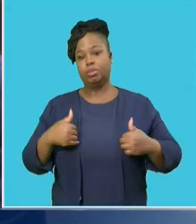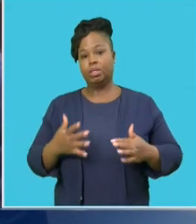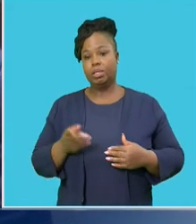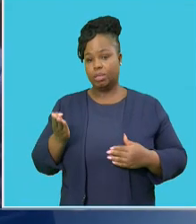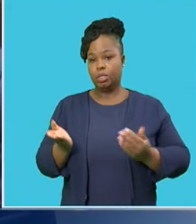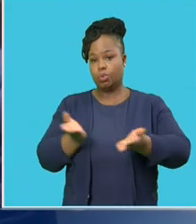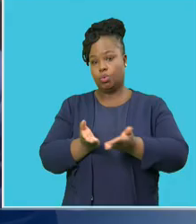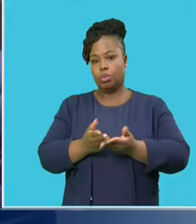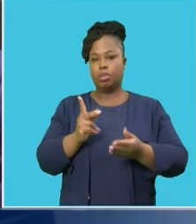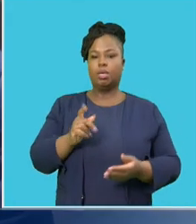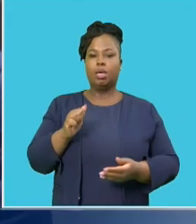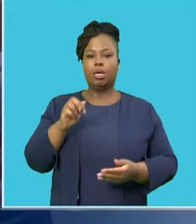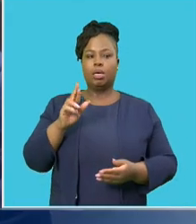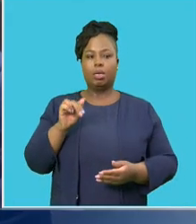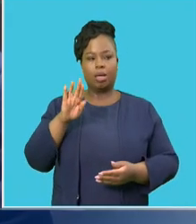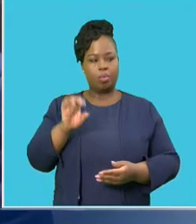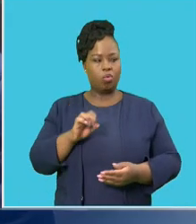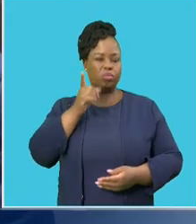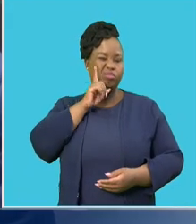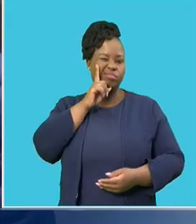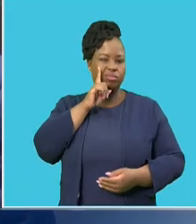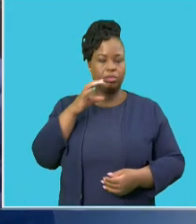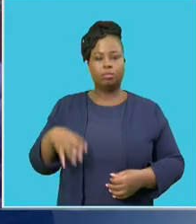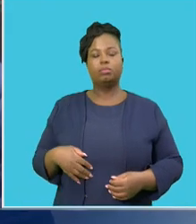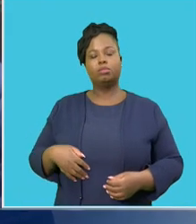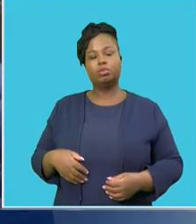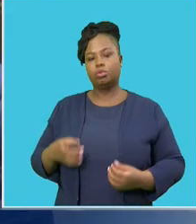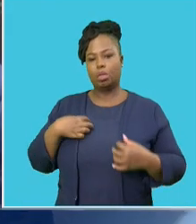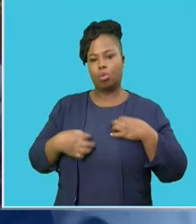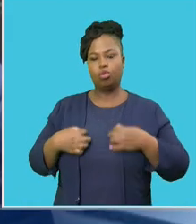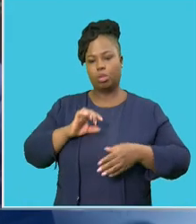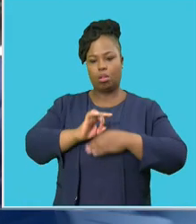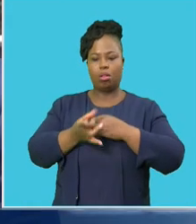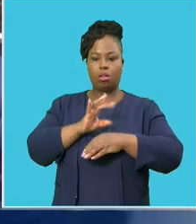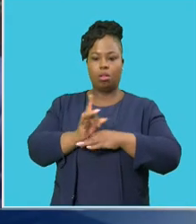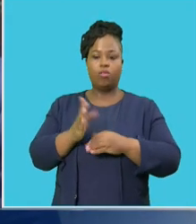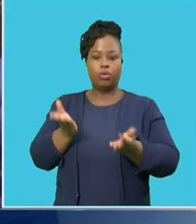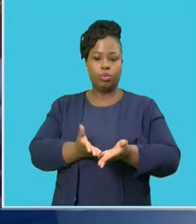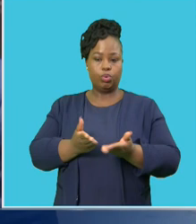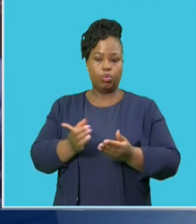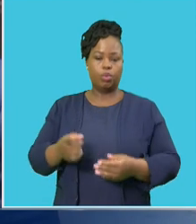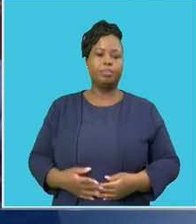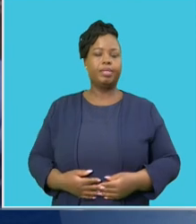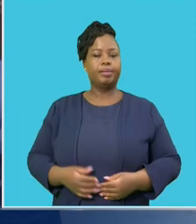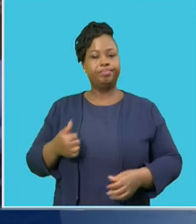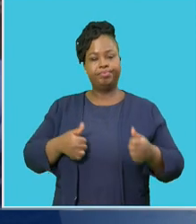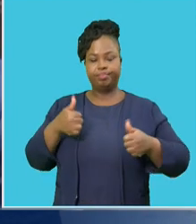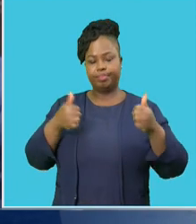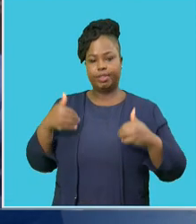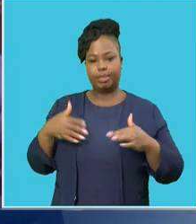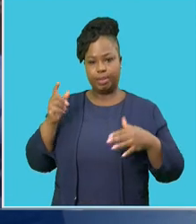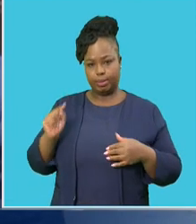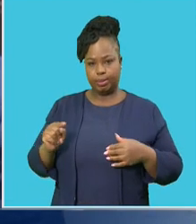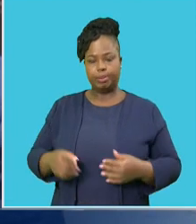Karabo. Just to oversee the psycho support that we said it must go to the school. Our officials were there, started with